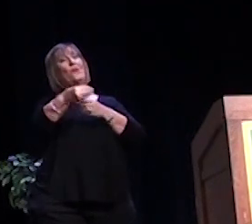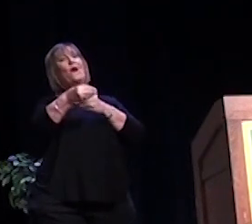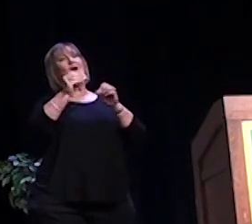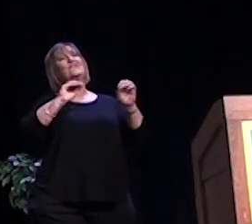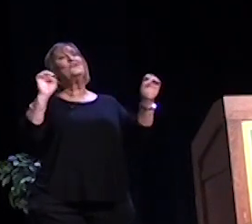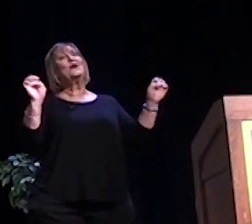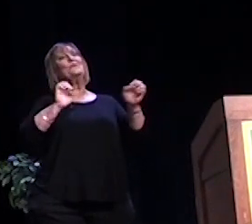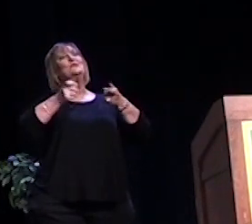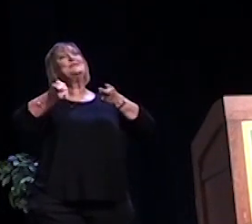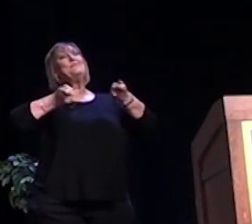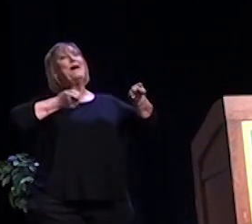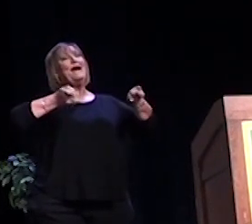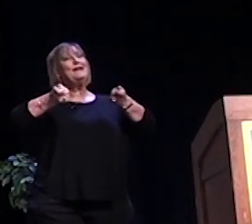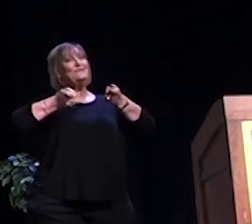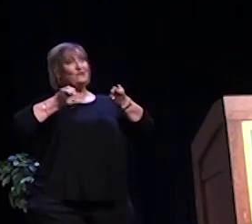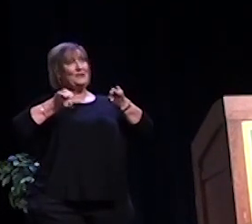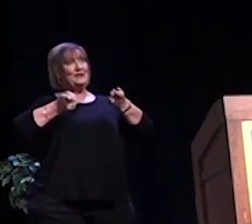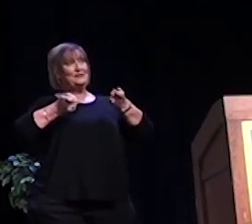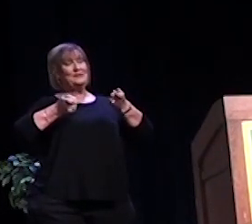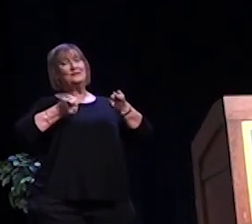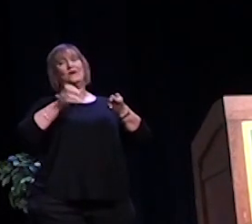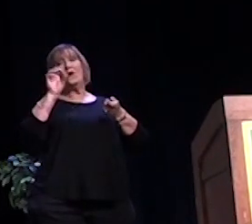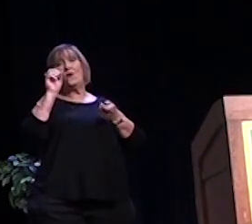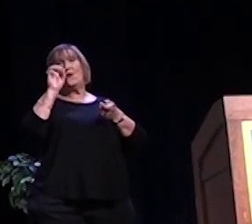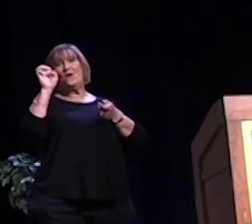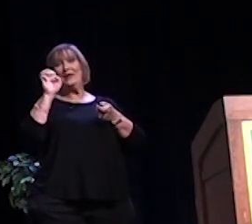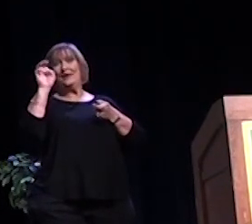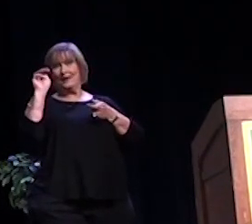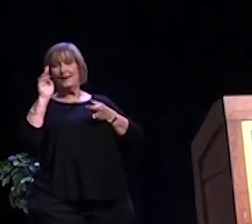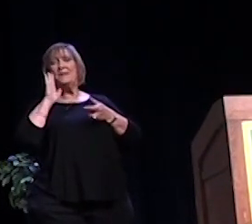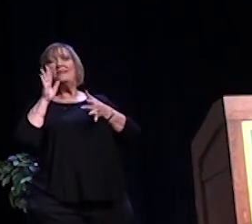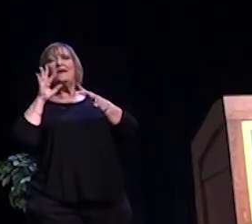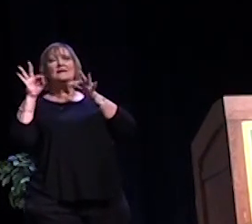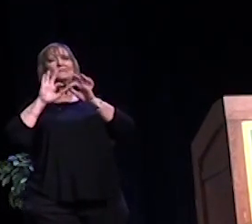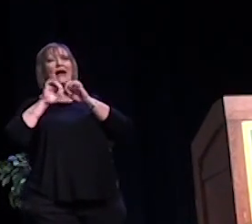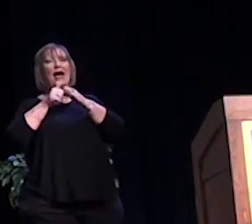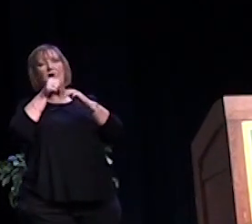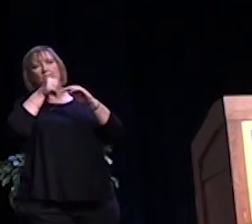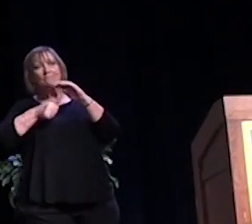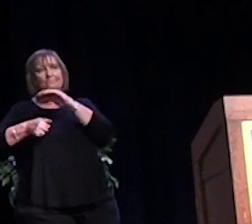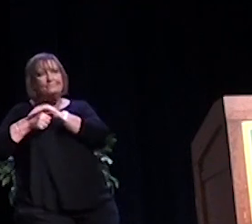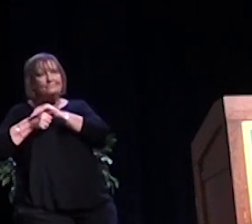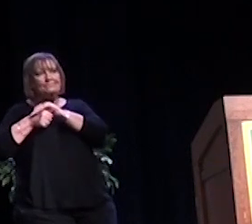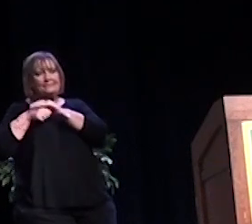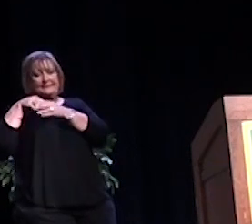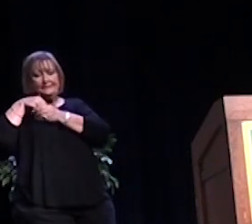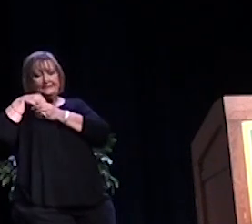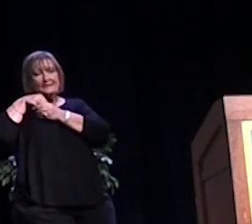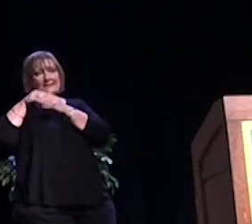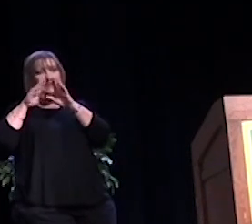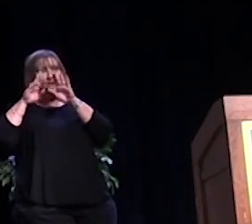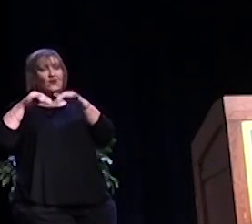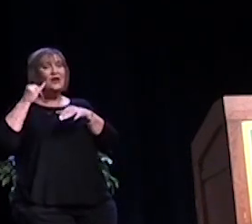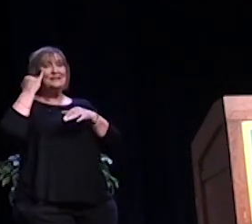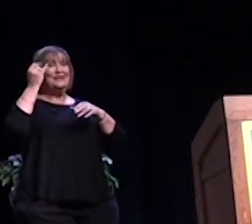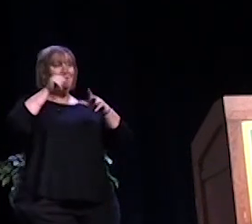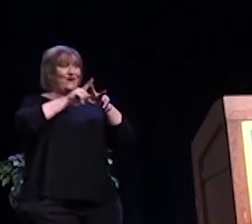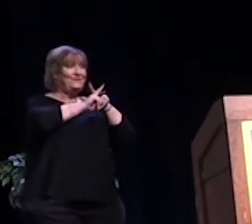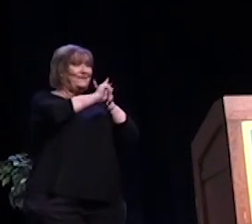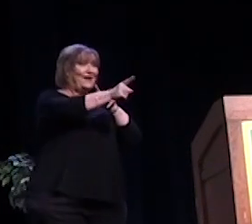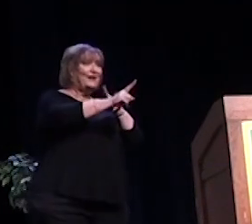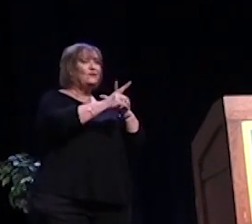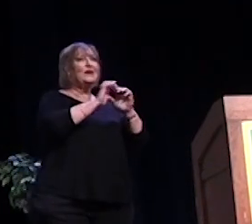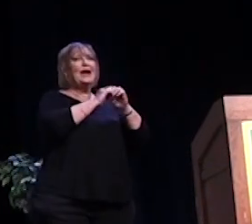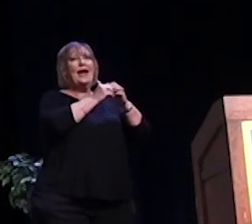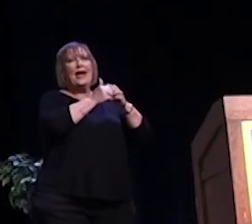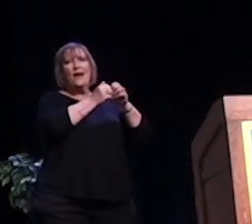to shelter in place, how to prepare for those weather events, and they also talk about if you need to evacuate, how you do